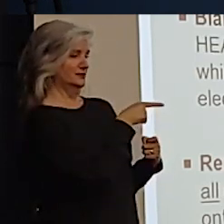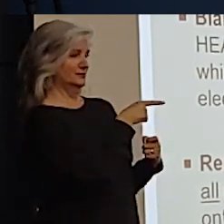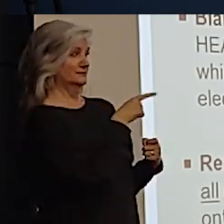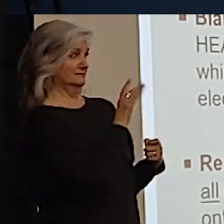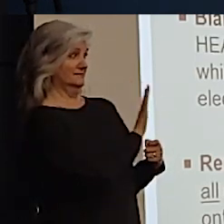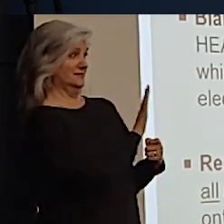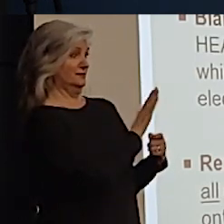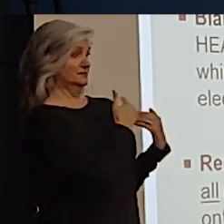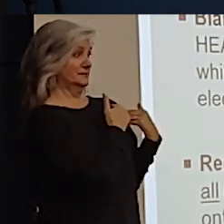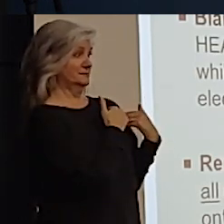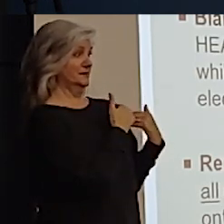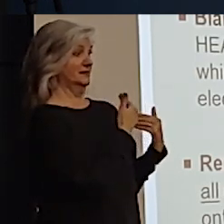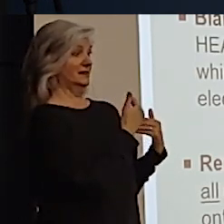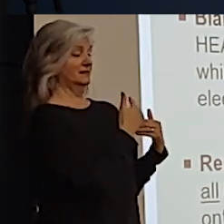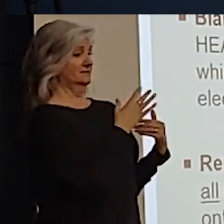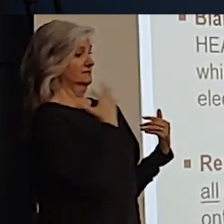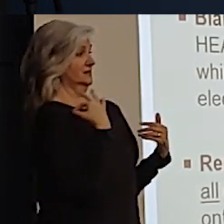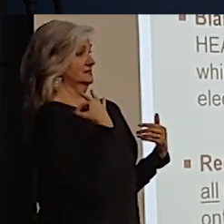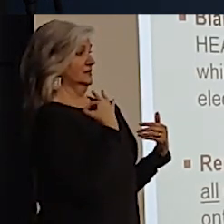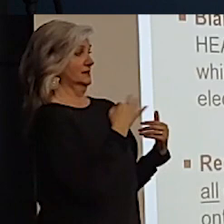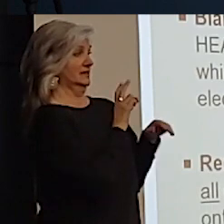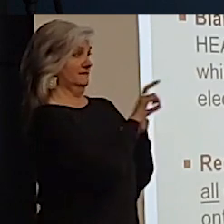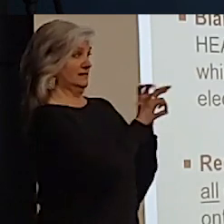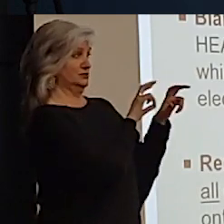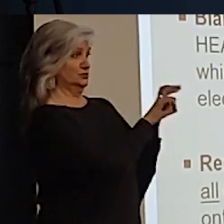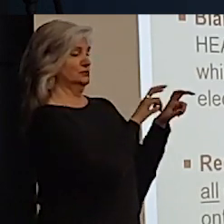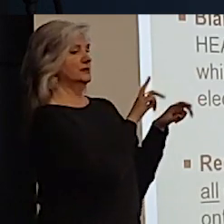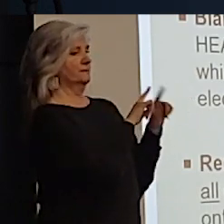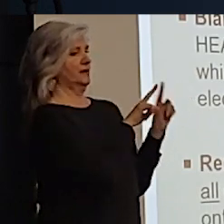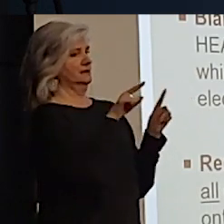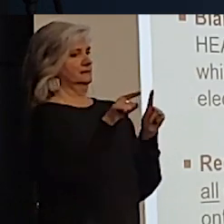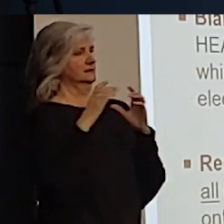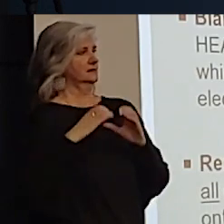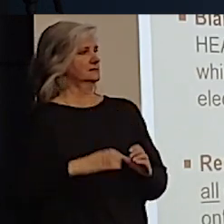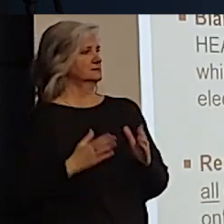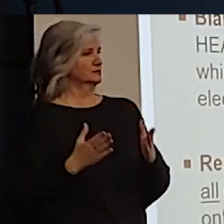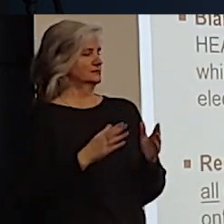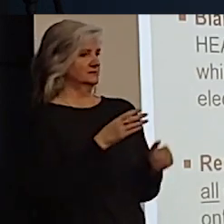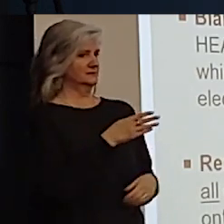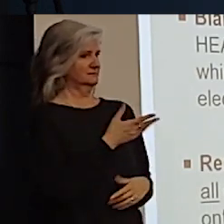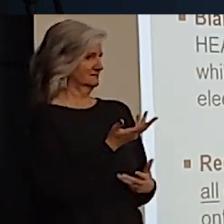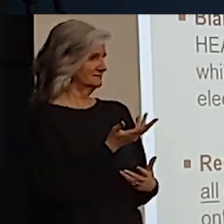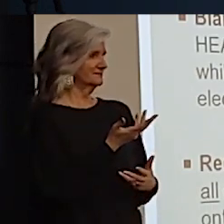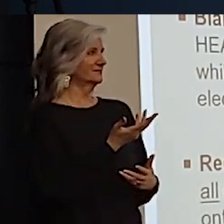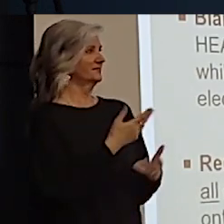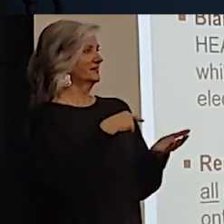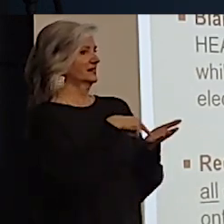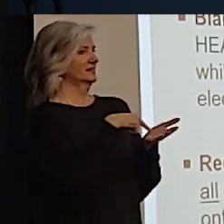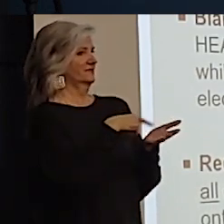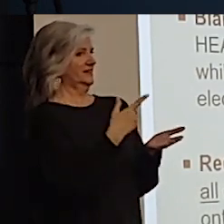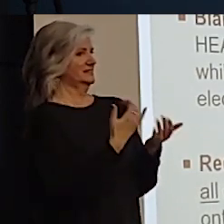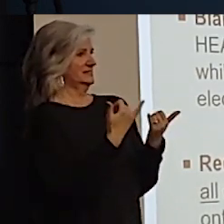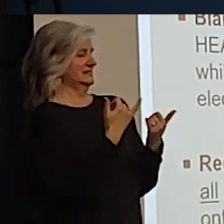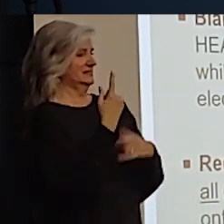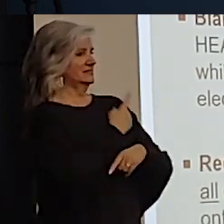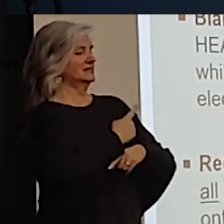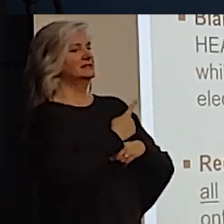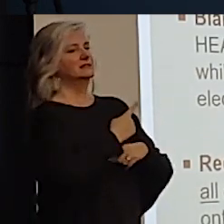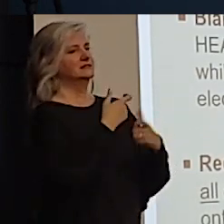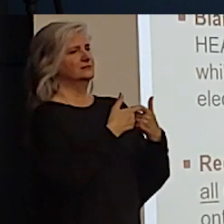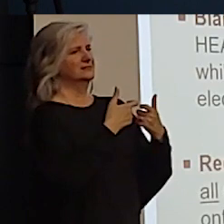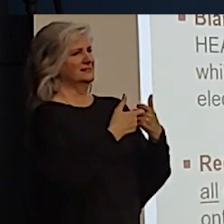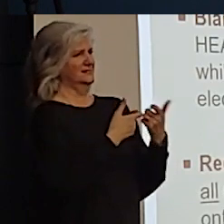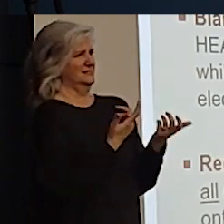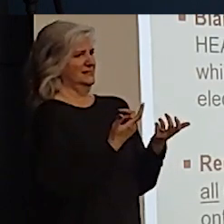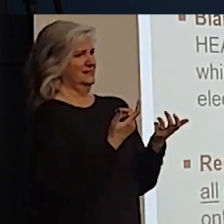voluntary investors, and onto captive customers. And what's the problem with that? Financing these days, these utilities can finance stuff